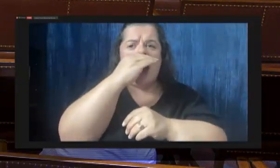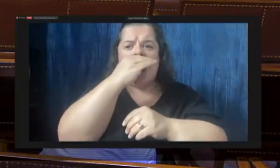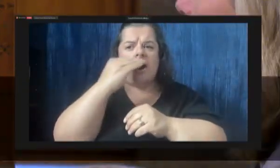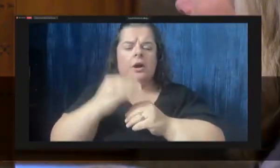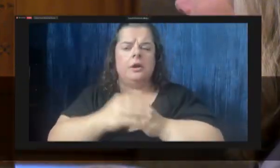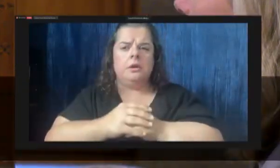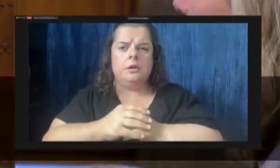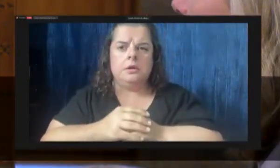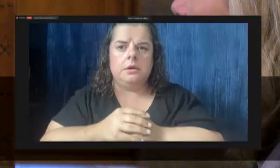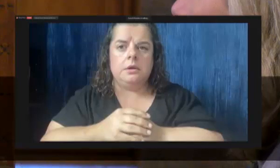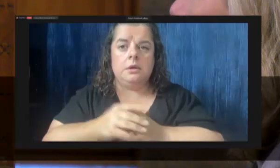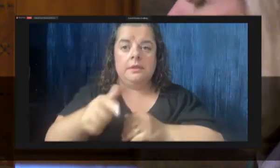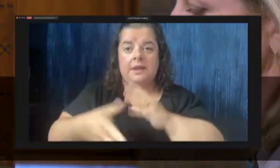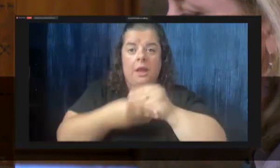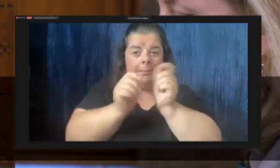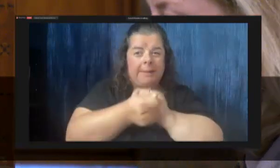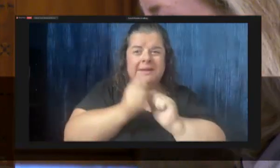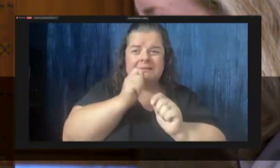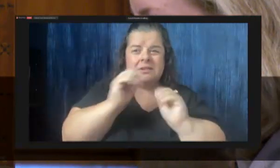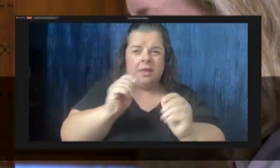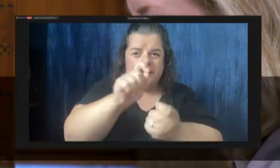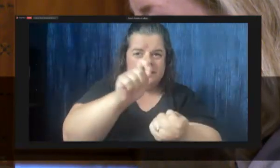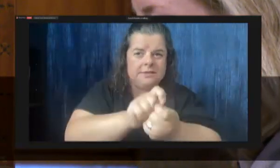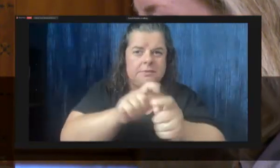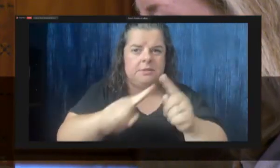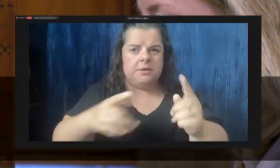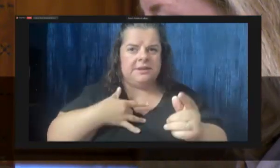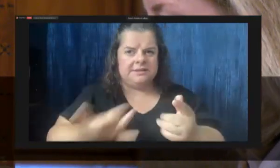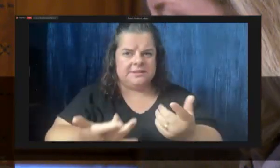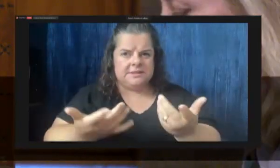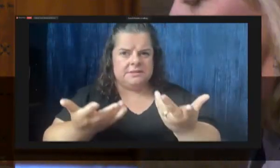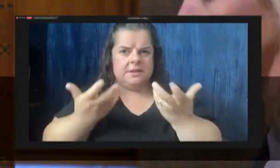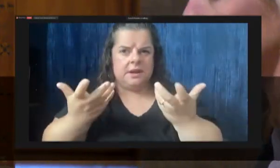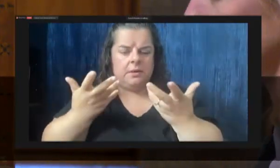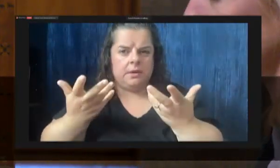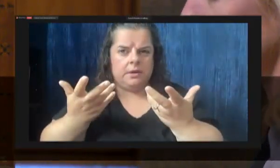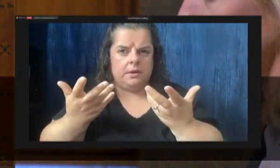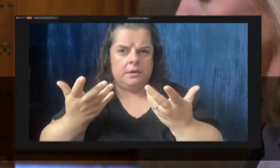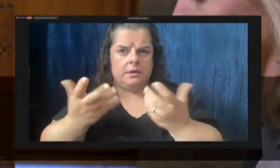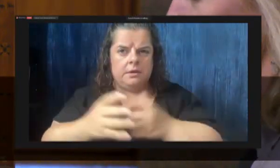The amendment specifically, it's just some slight changes to the language, but...